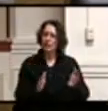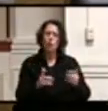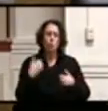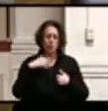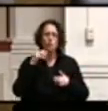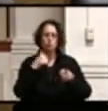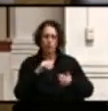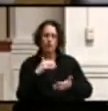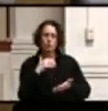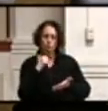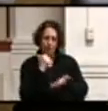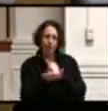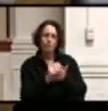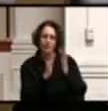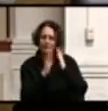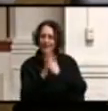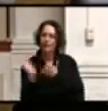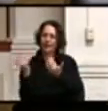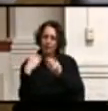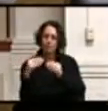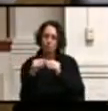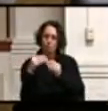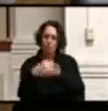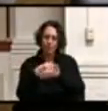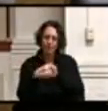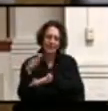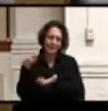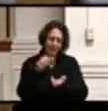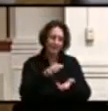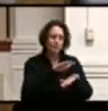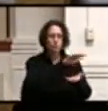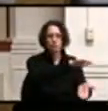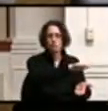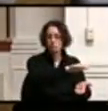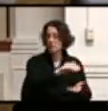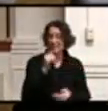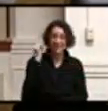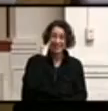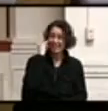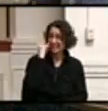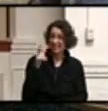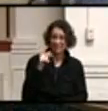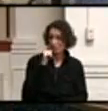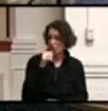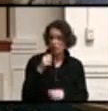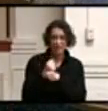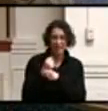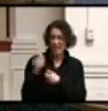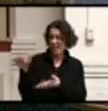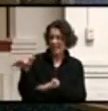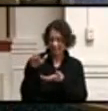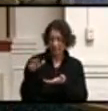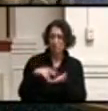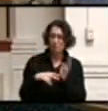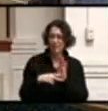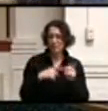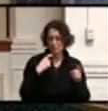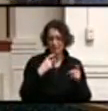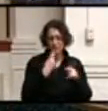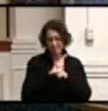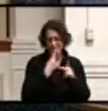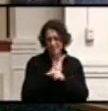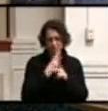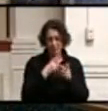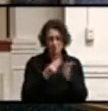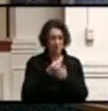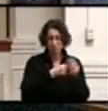bring additional funding. If we don't get additional funding, this is going to be an off-budget item that we're going to have to come up with money for? This would be